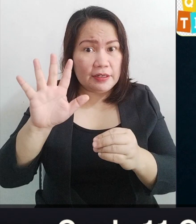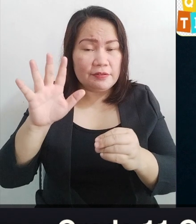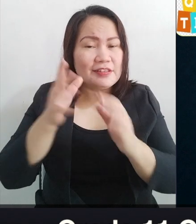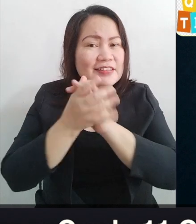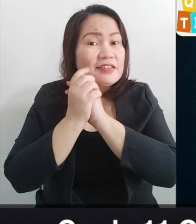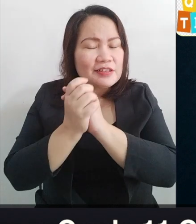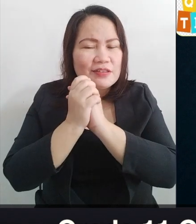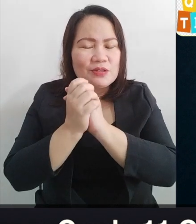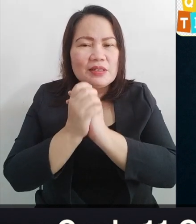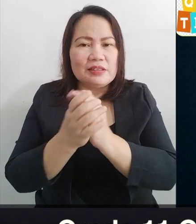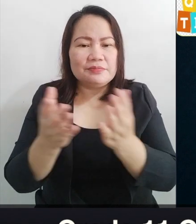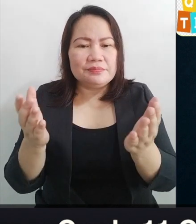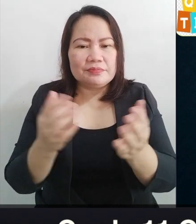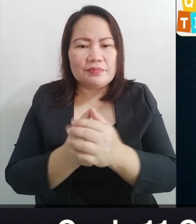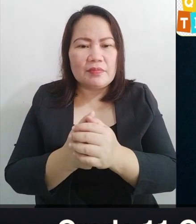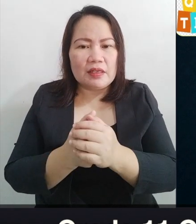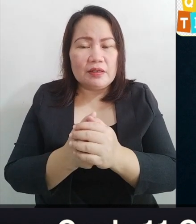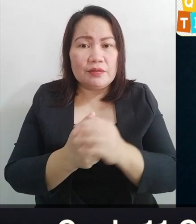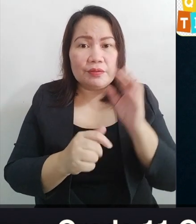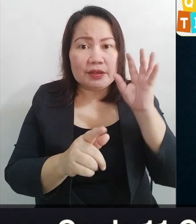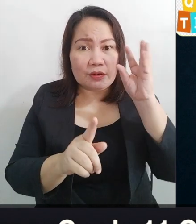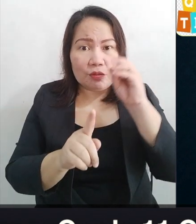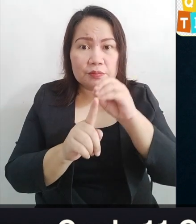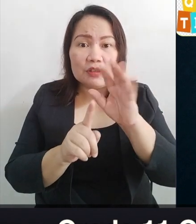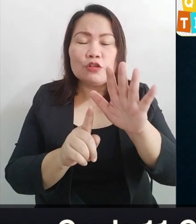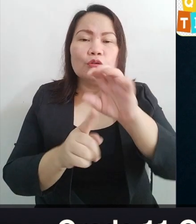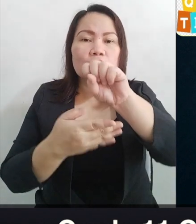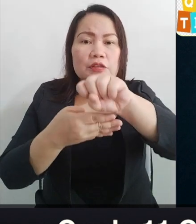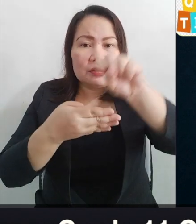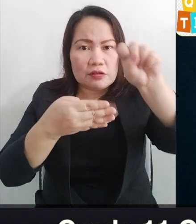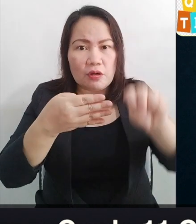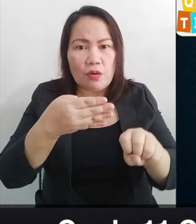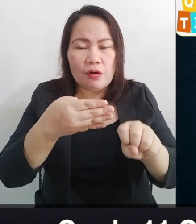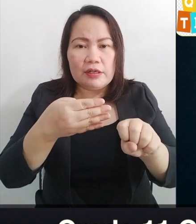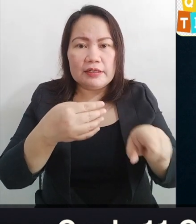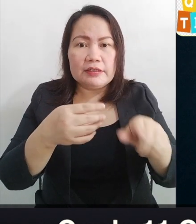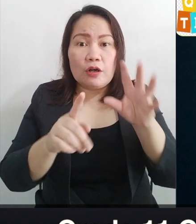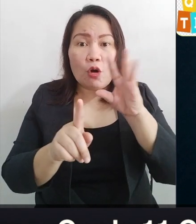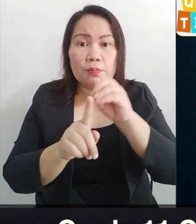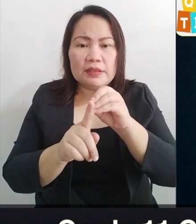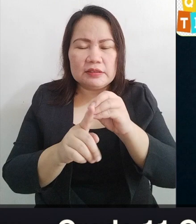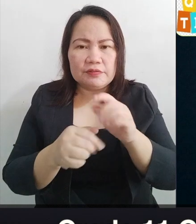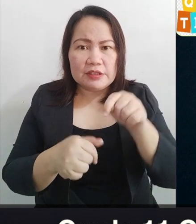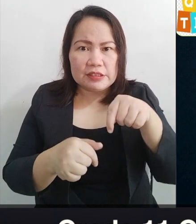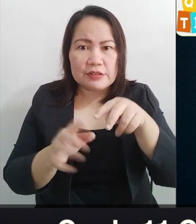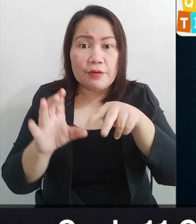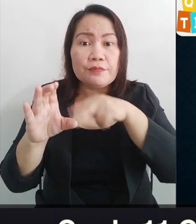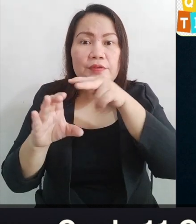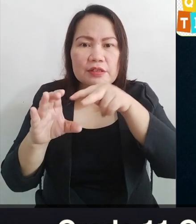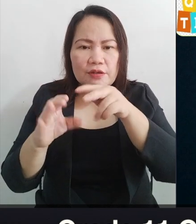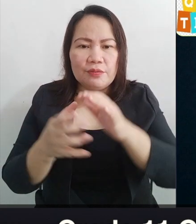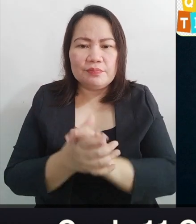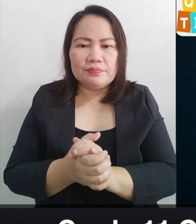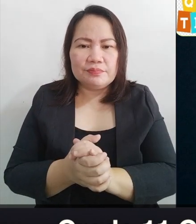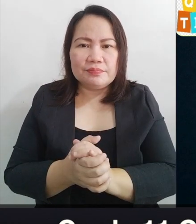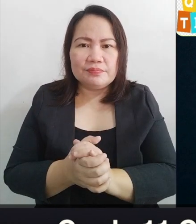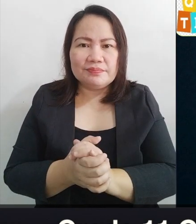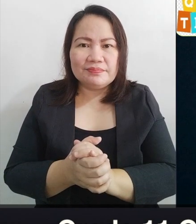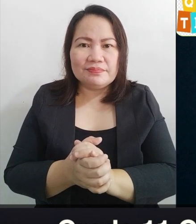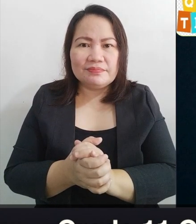so I would like to congratulate you. So you can comment your score in the comment section of this video.